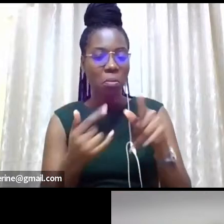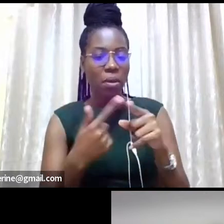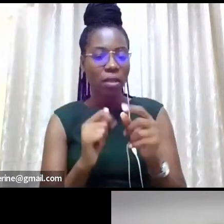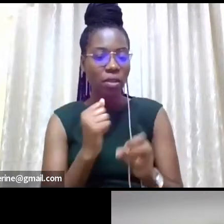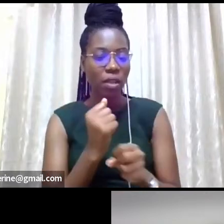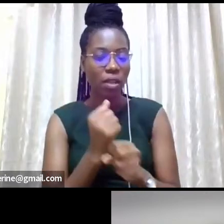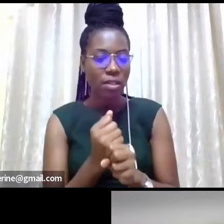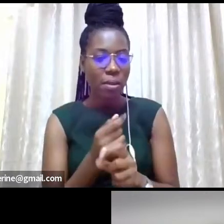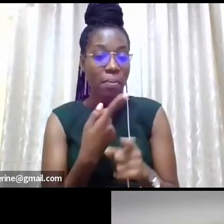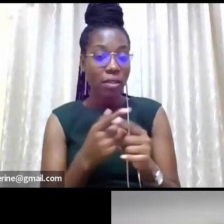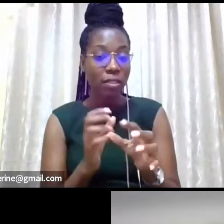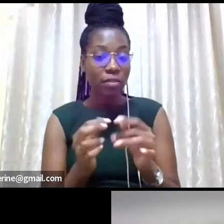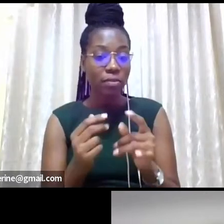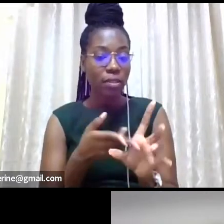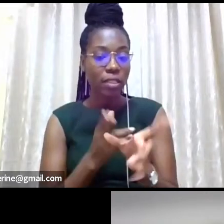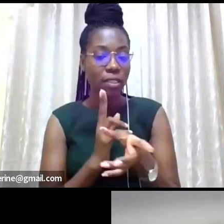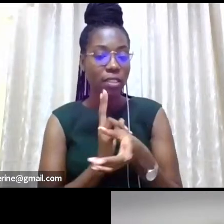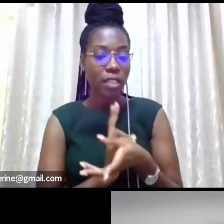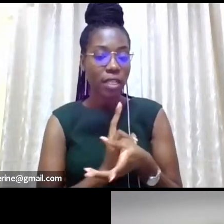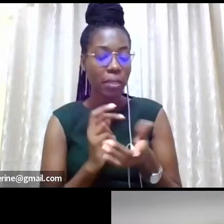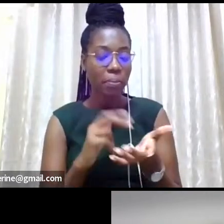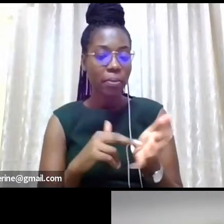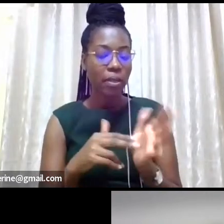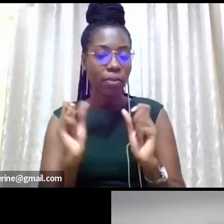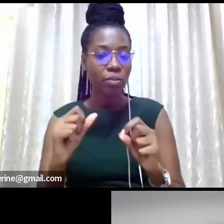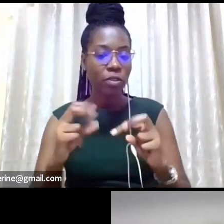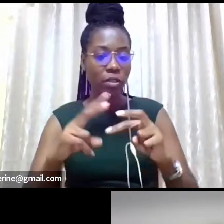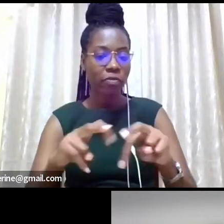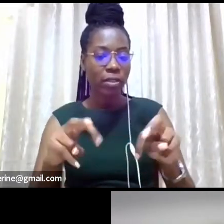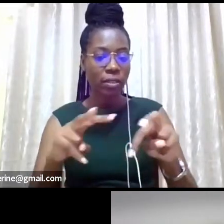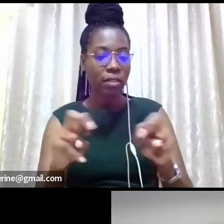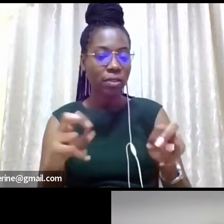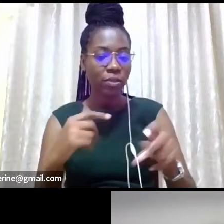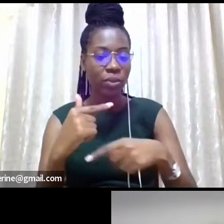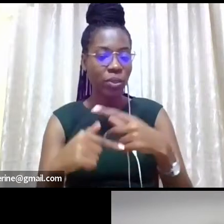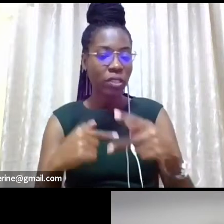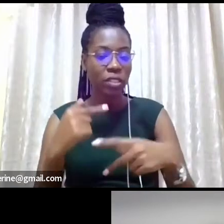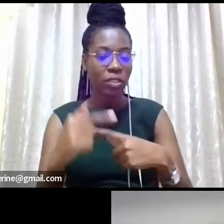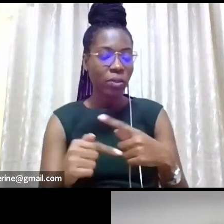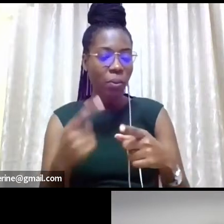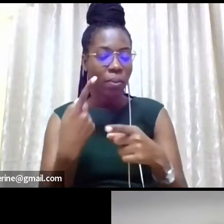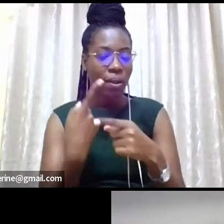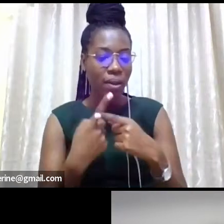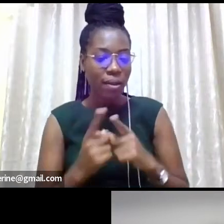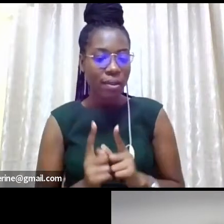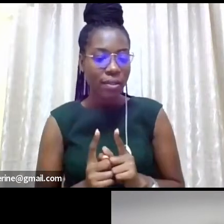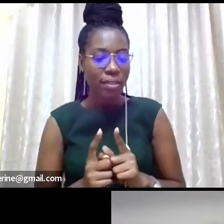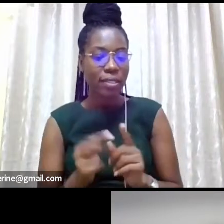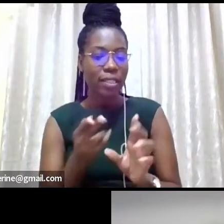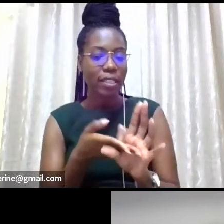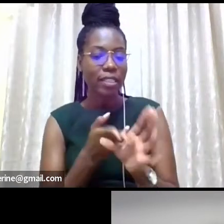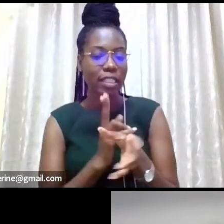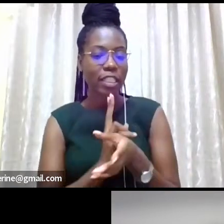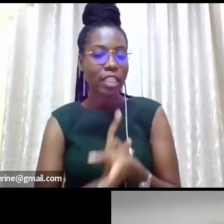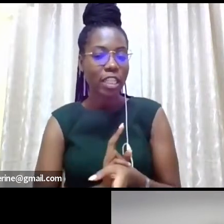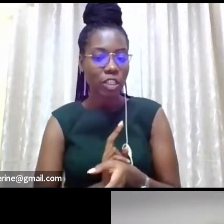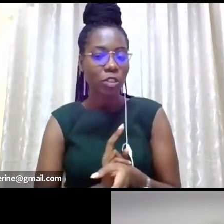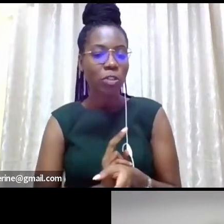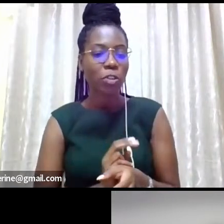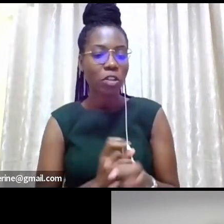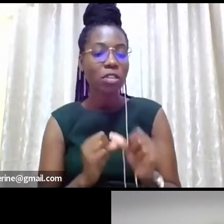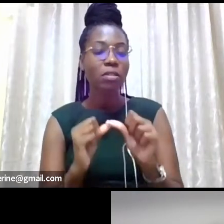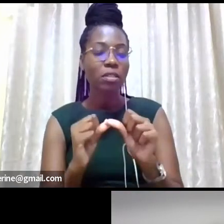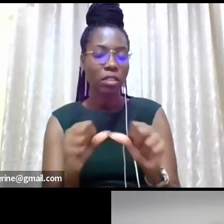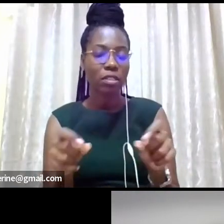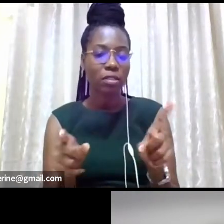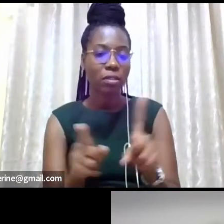you continue internally with your investigations and file it, but the resignation is valid. Grace?